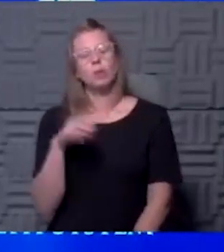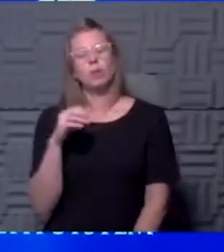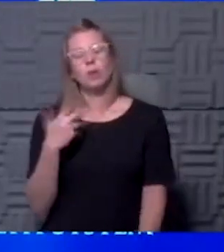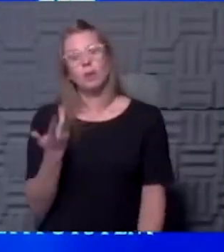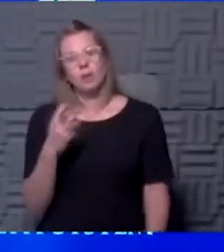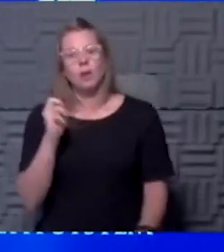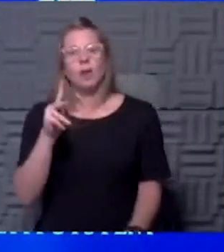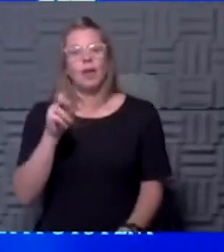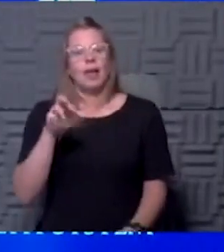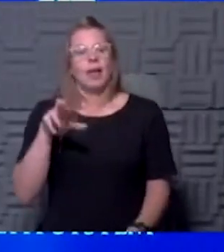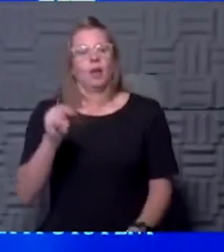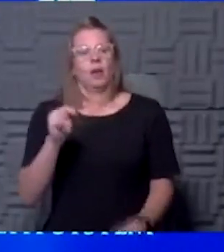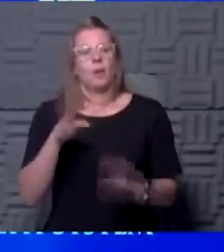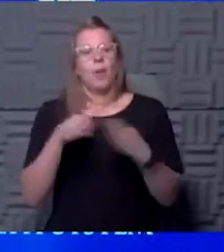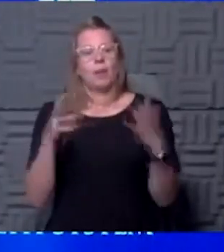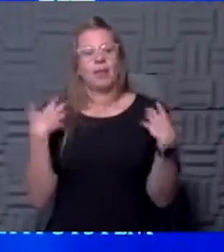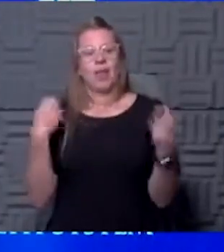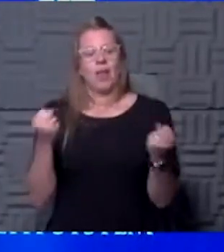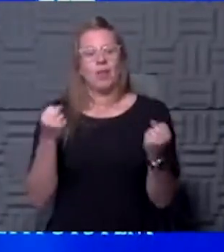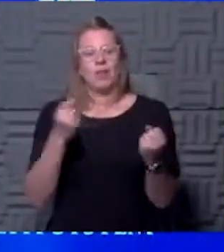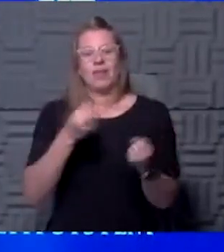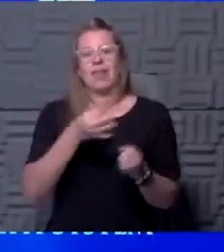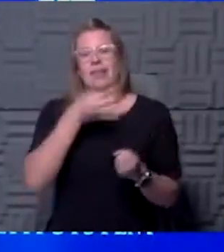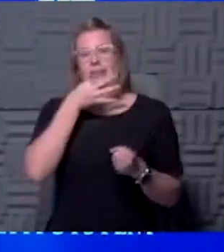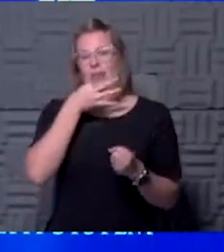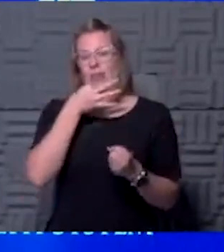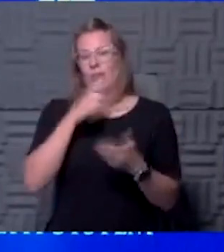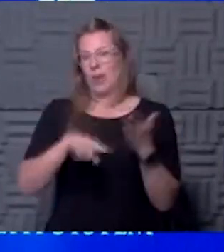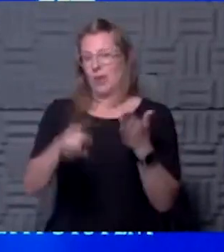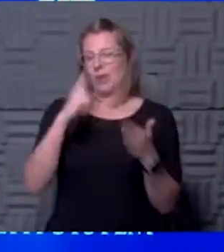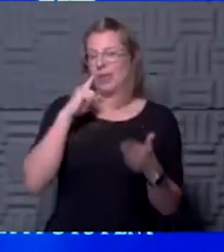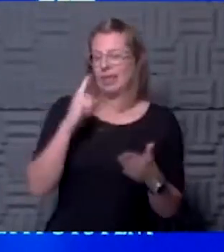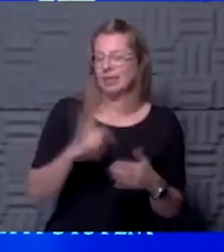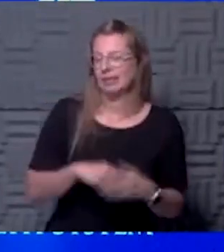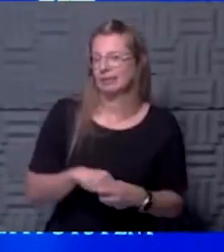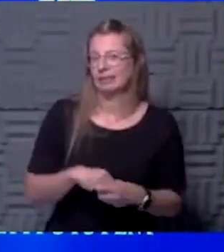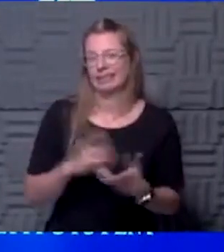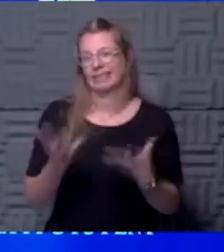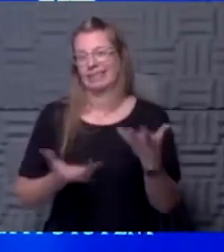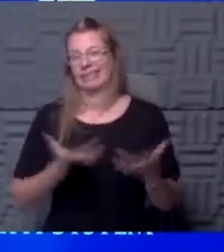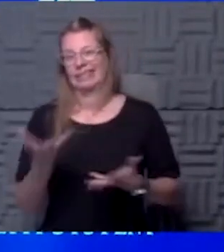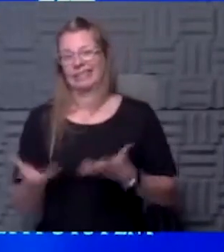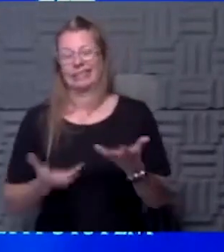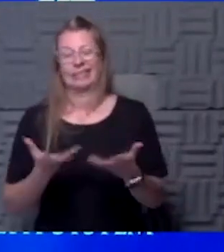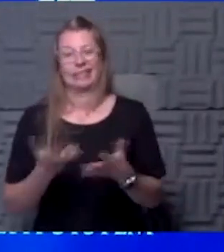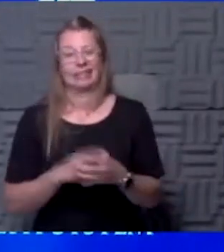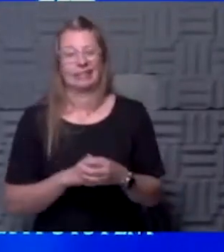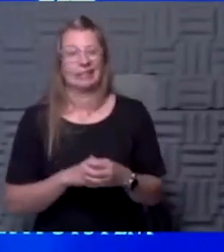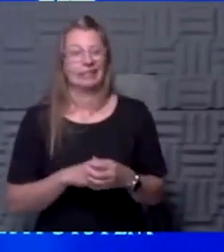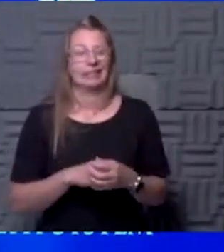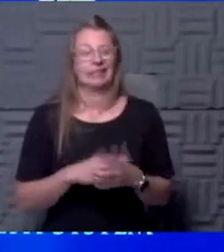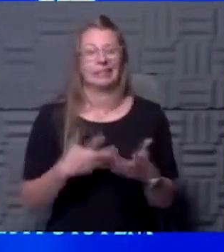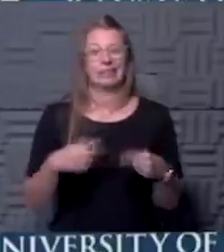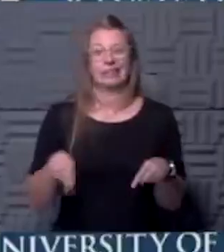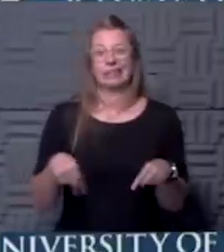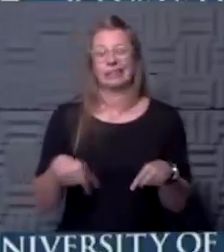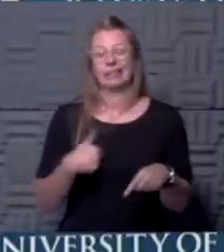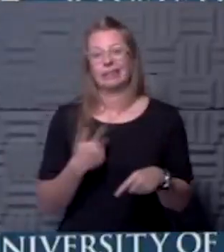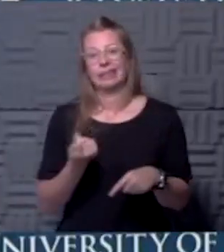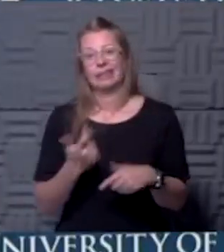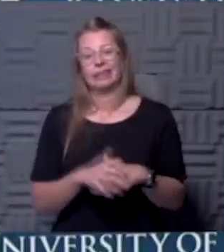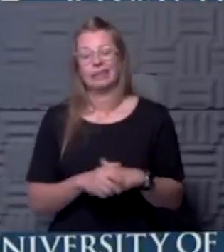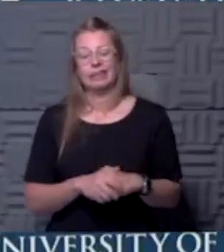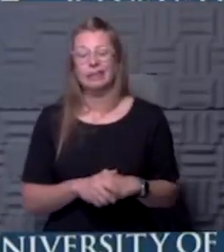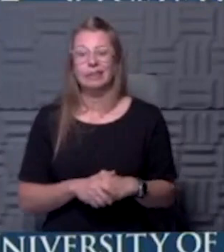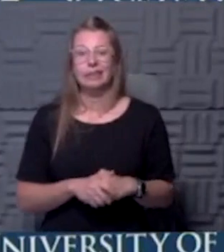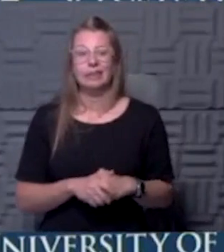right, Aaron, public health expert. What do you think? That doesn't sound. That's giving me a little bit of nerves. Yeah,